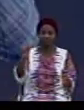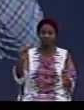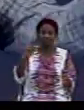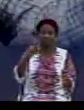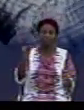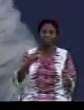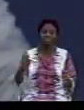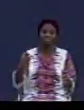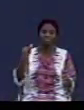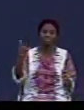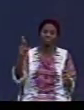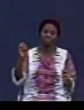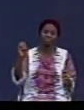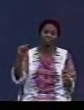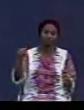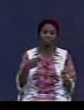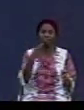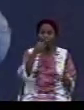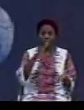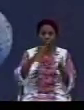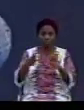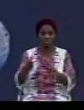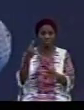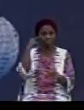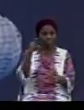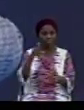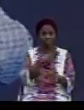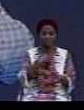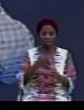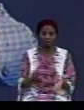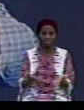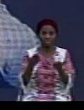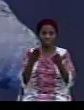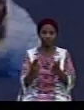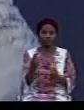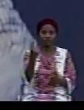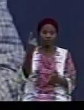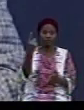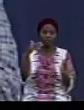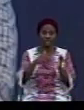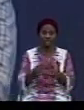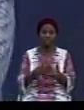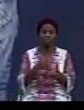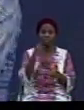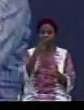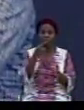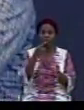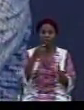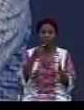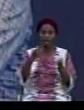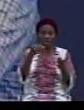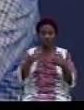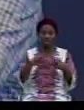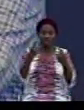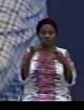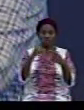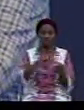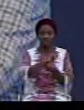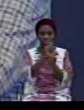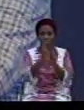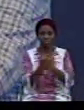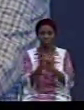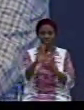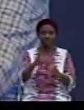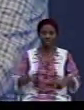The Jesus of Nazareth, who is able to take your life and change your life. In the name of